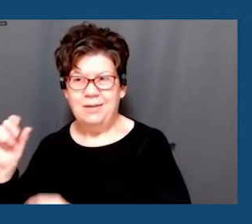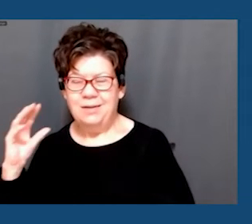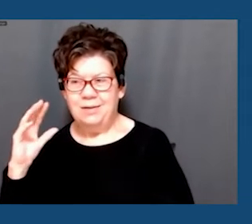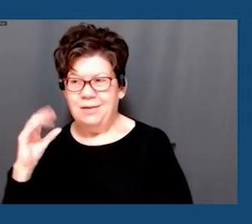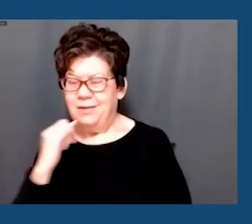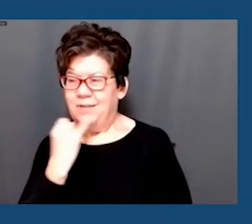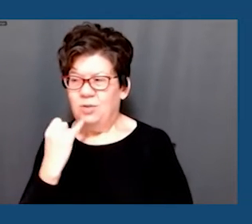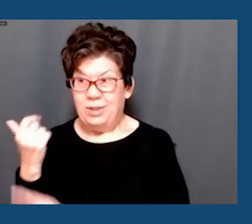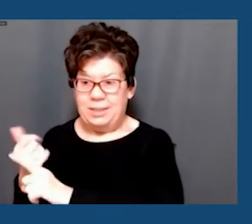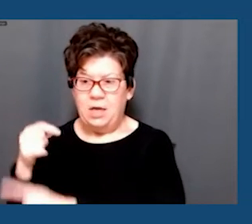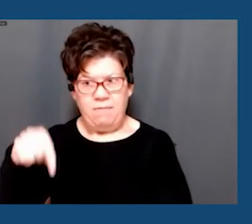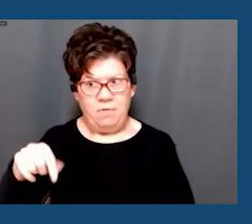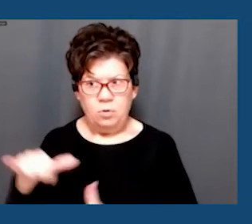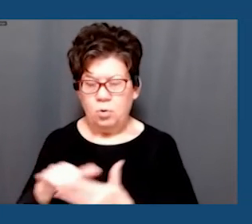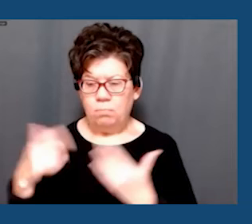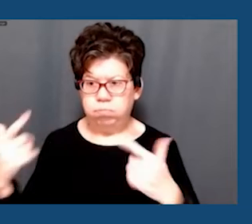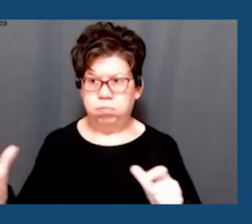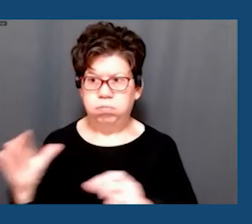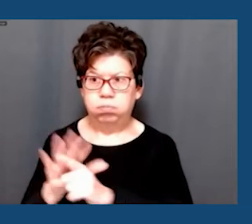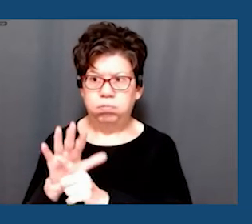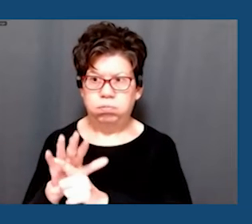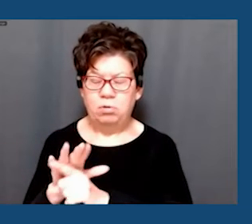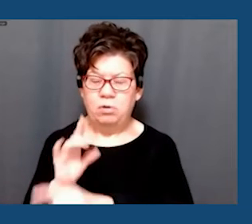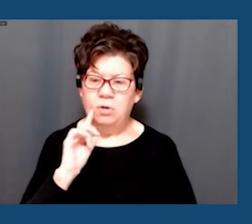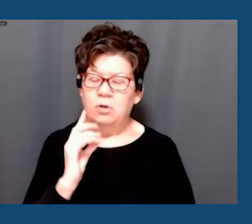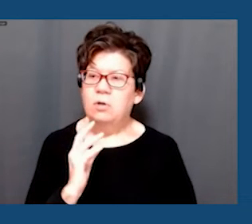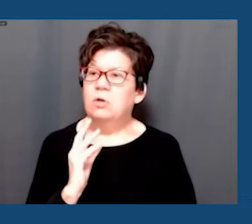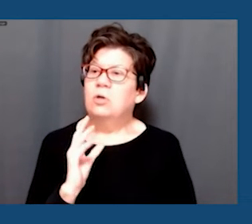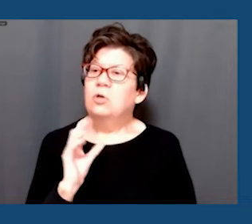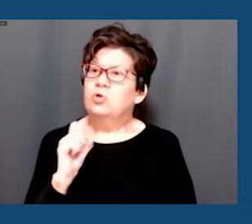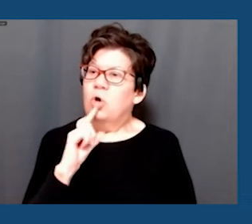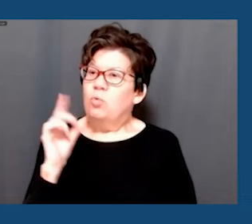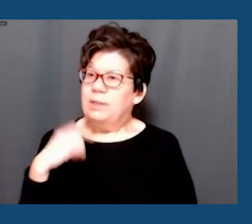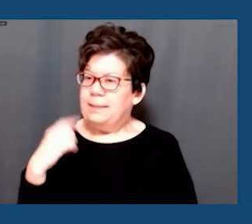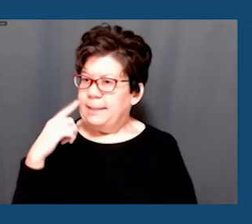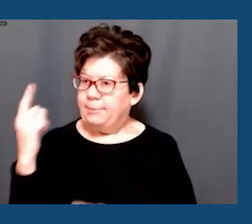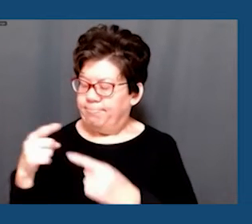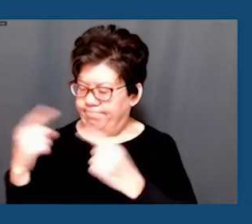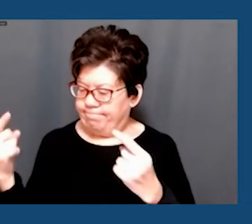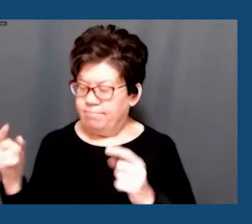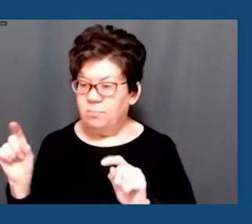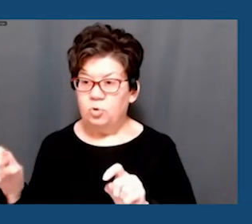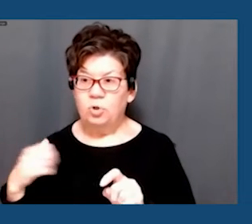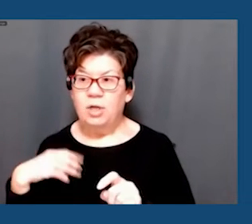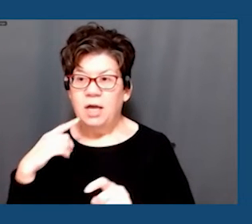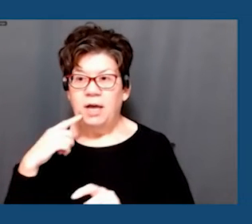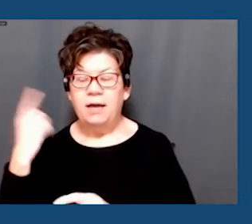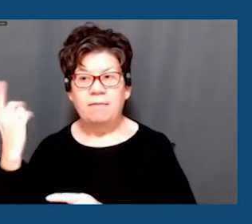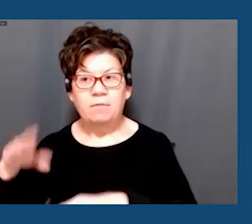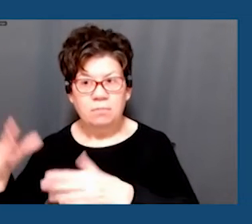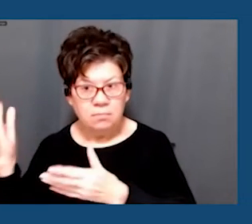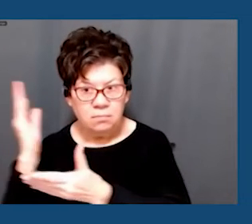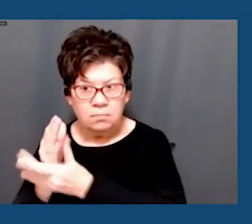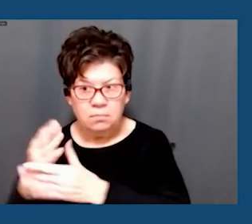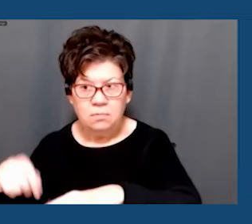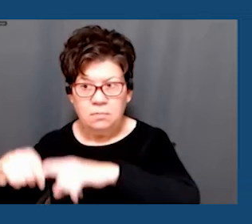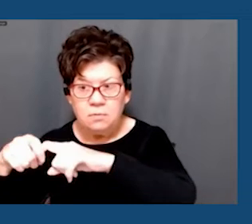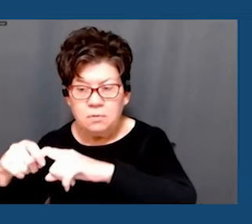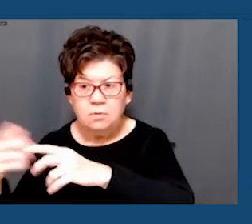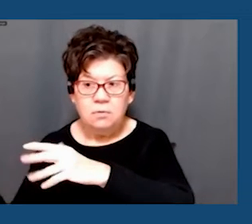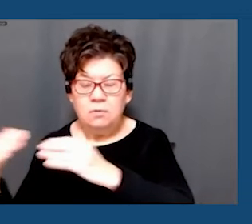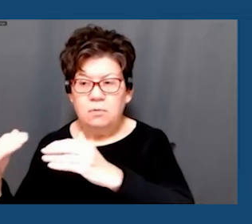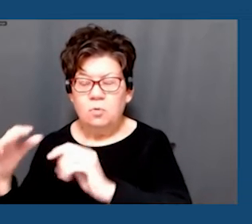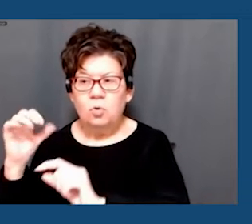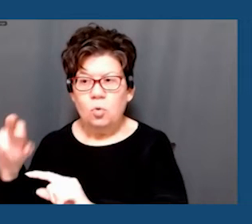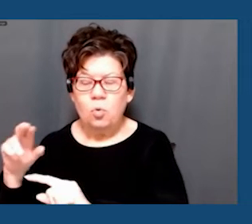are seeing kind of open up here is a disagreement within the Democratic Party over whether there should be a ceasefire. What do you make of that disagreement right now that we're